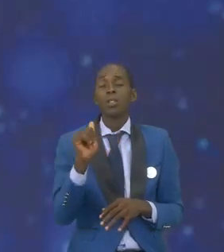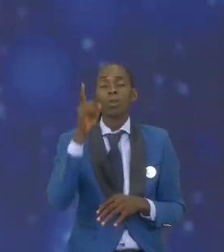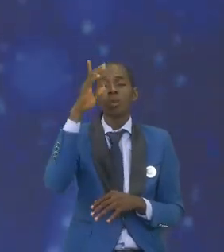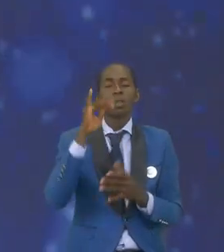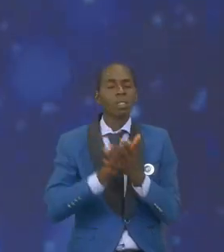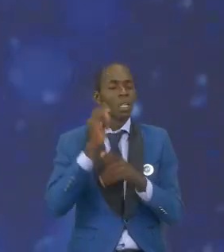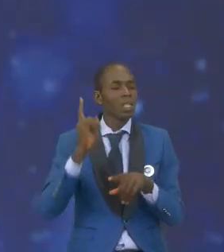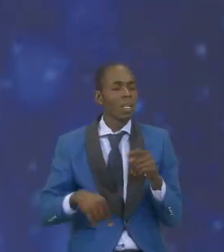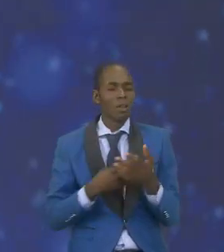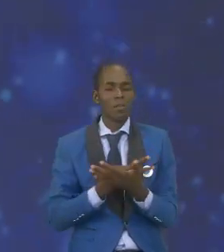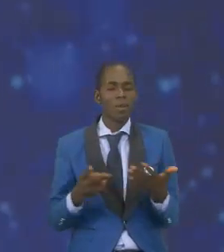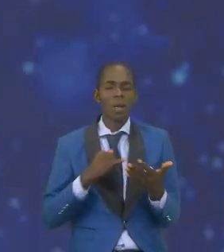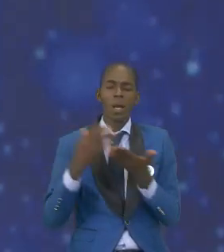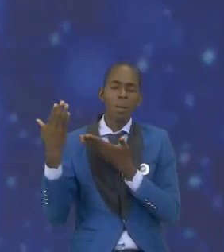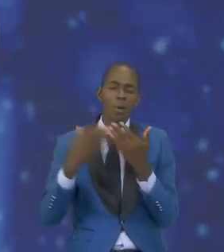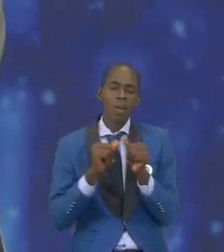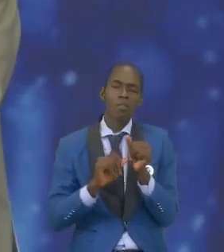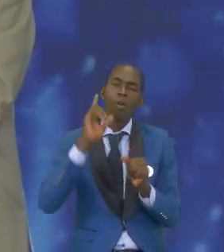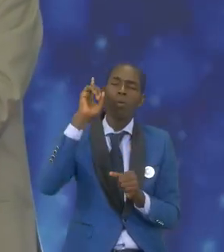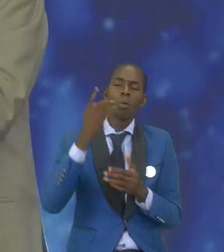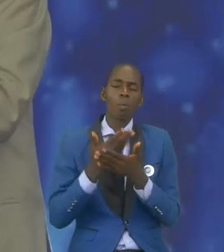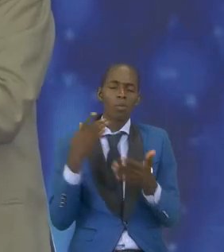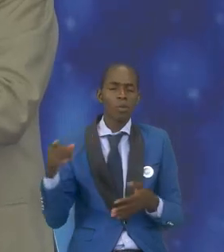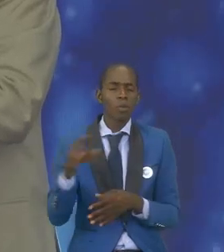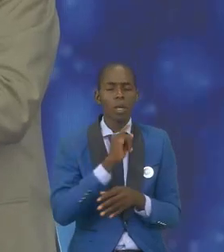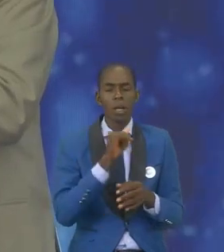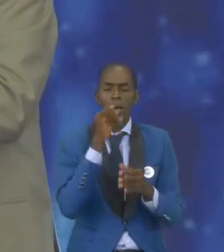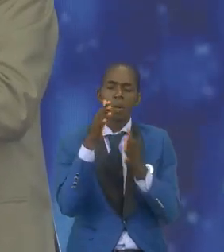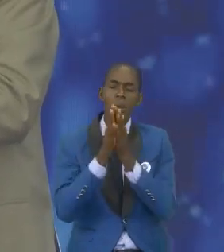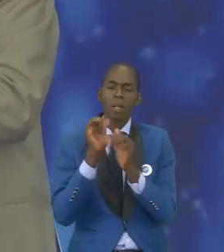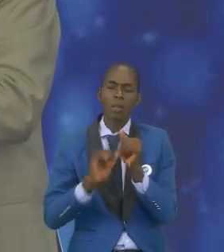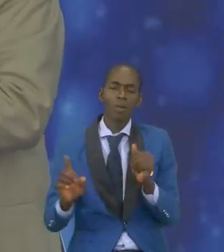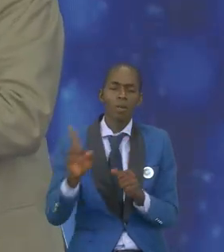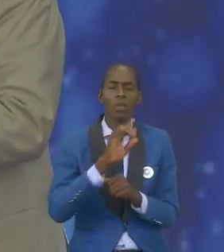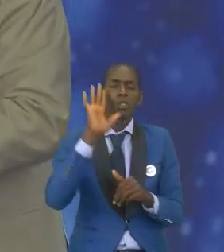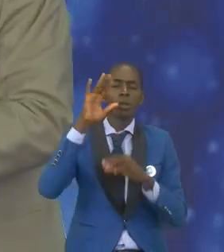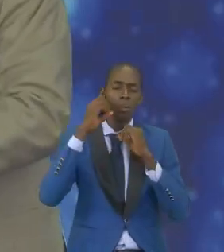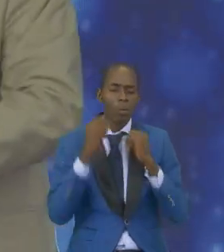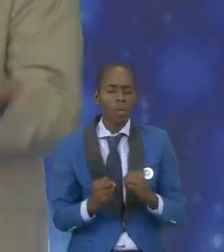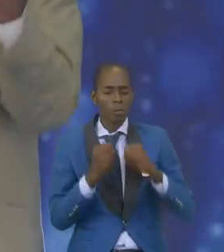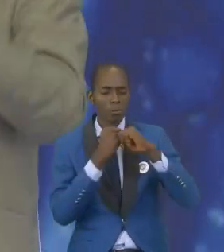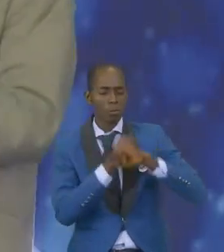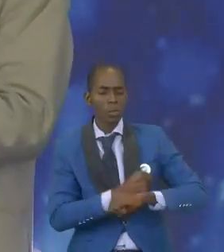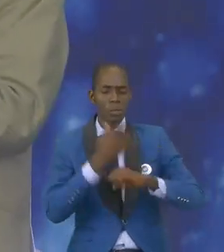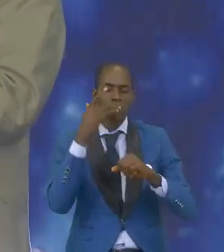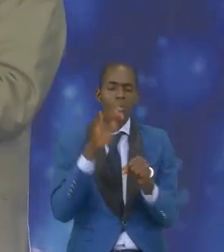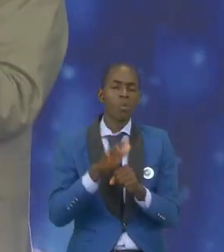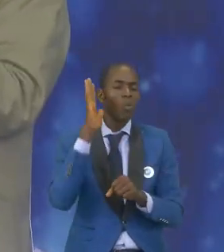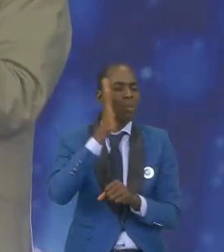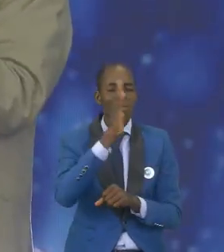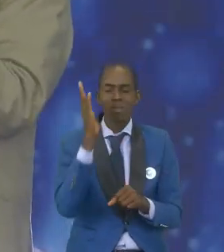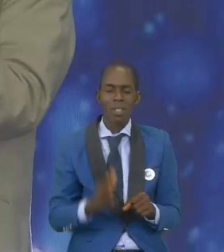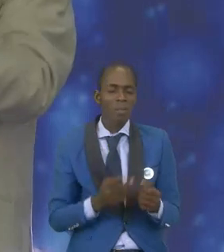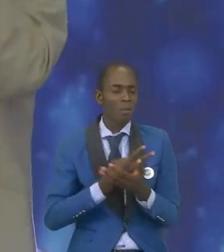bring everyone before you. I'm asking, oh Lord, your power, your protection, your promise will never fail in